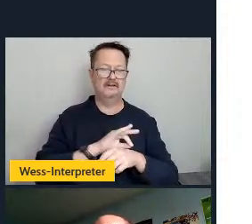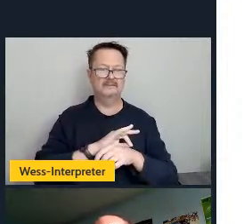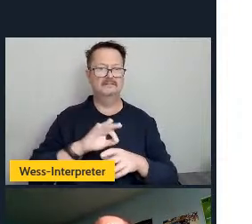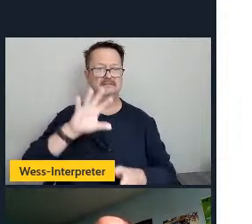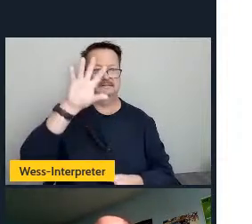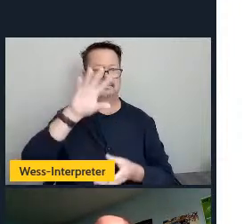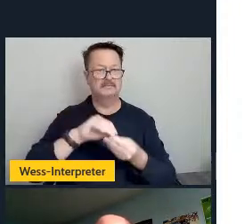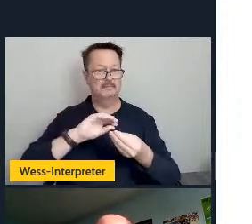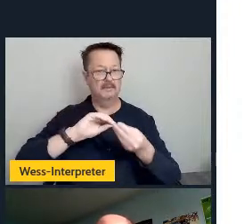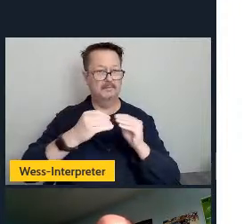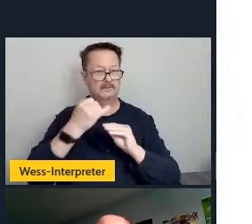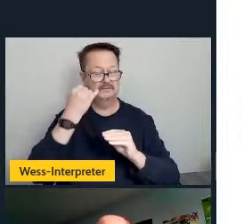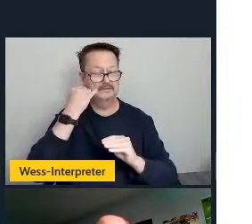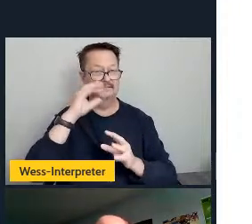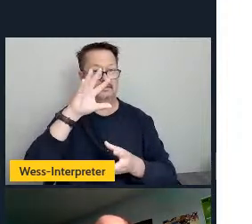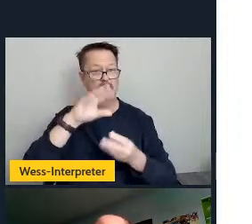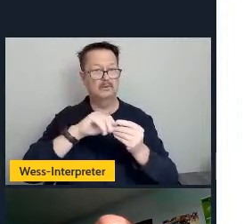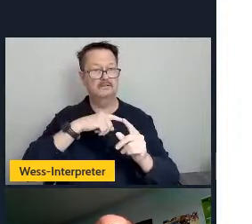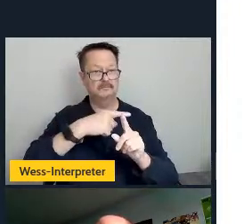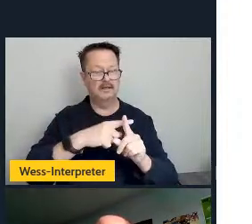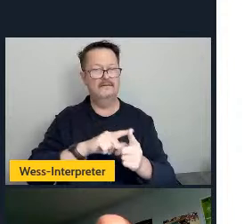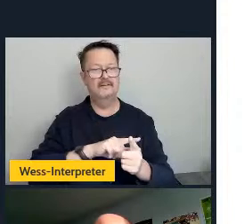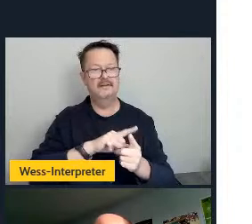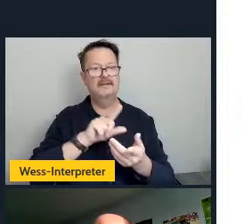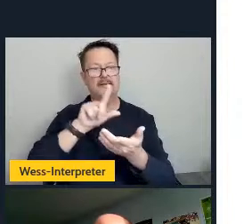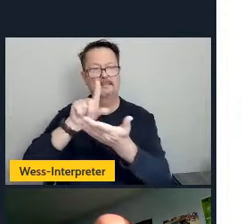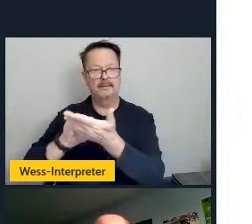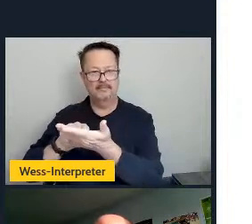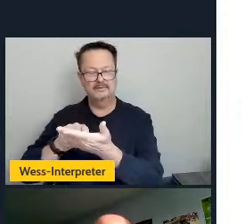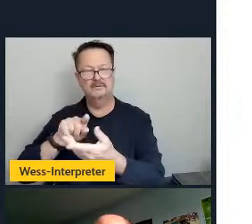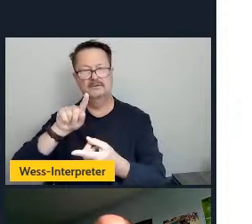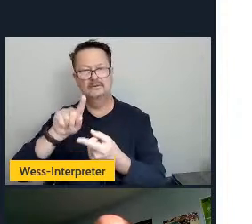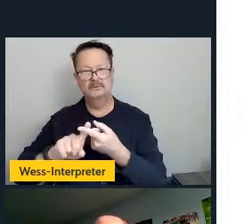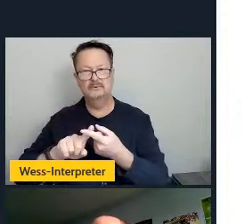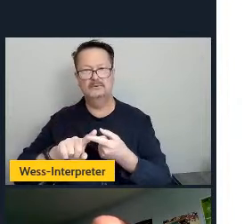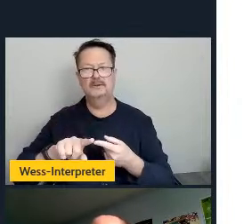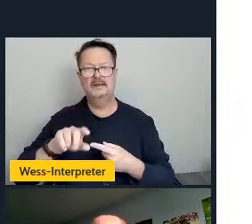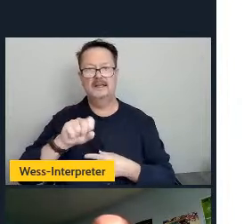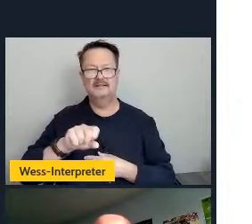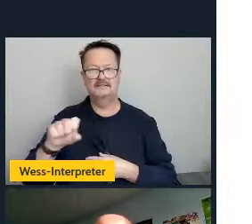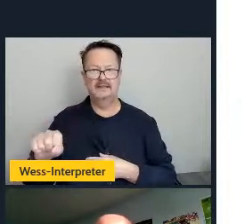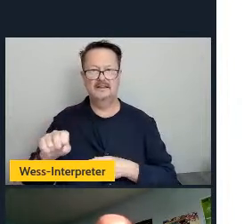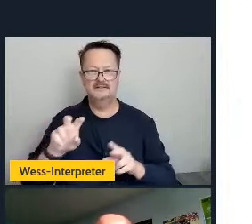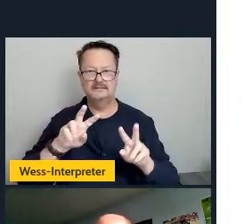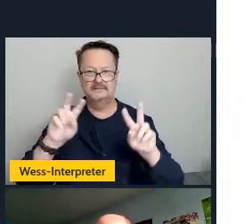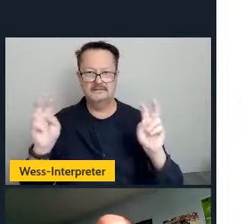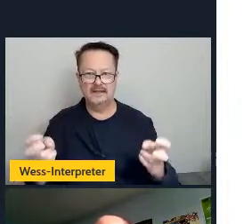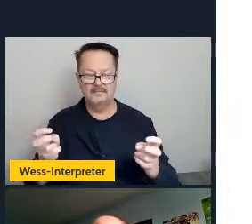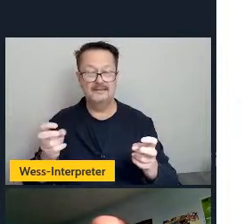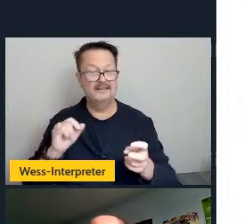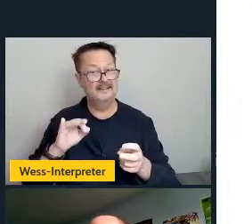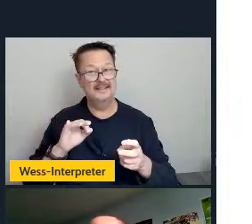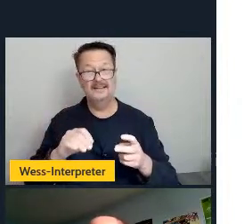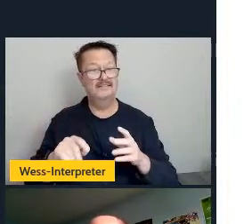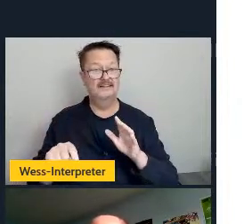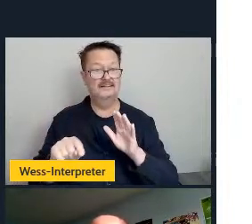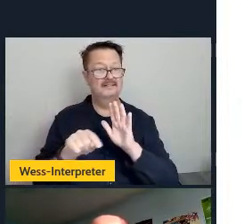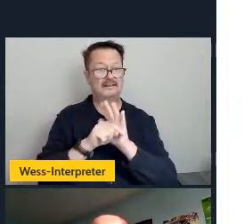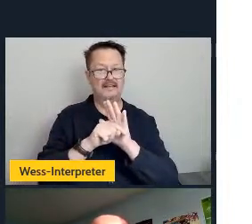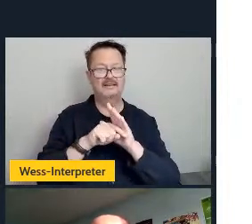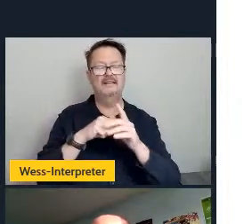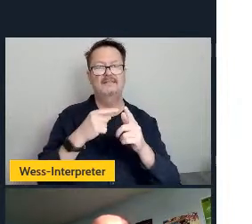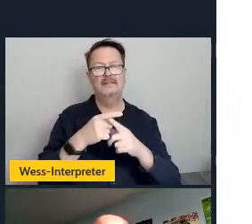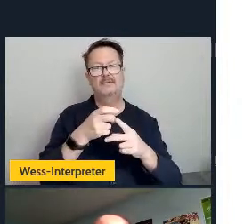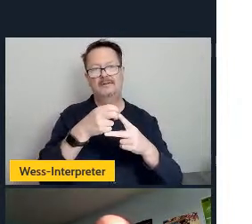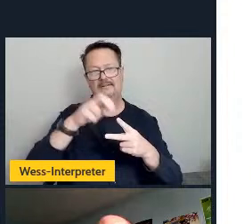positive, it publishes to one SNS topic. Otherwise, it publishes to a different